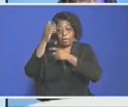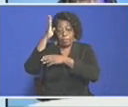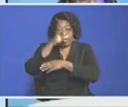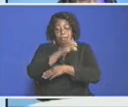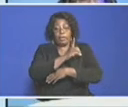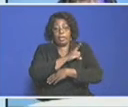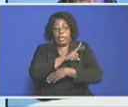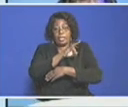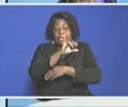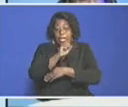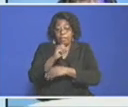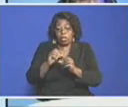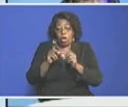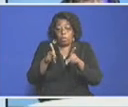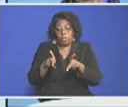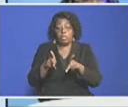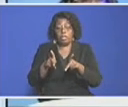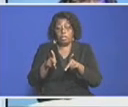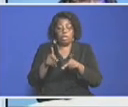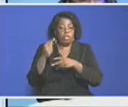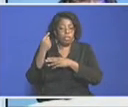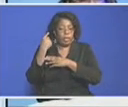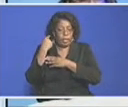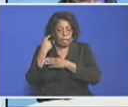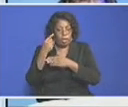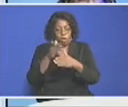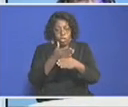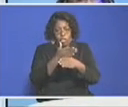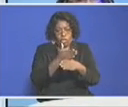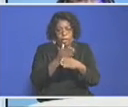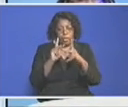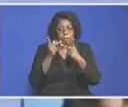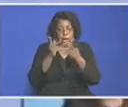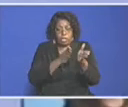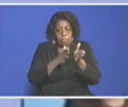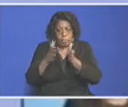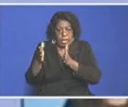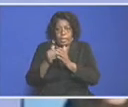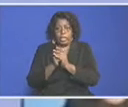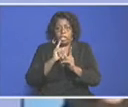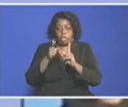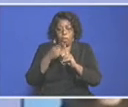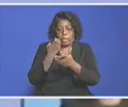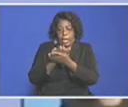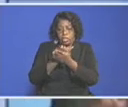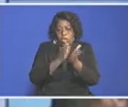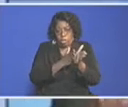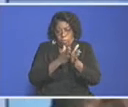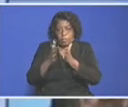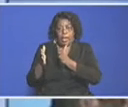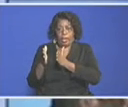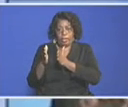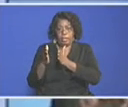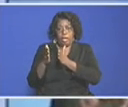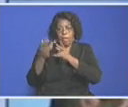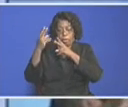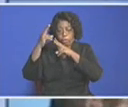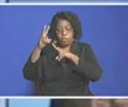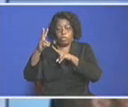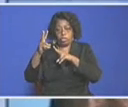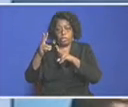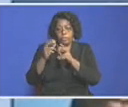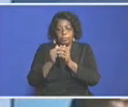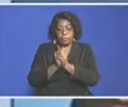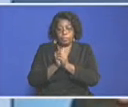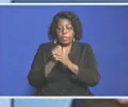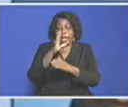another opportunity to lay out the party's plan for the country's future. He titled their economic plan, which is the party's vision for a more dynamic,